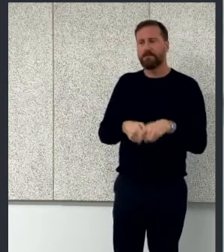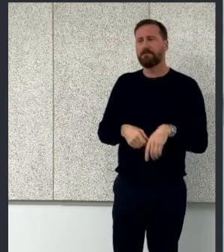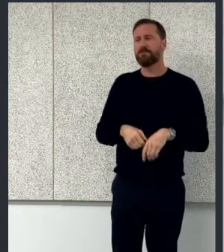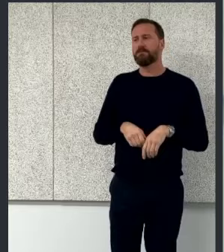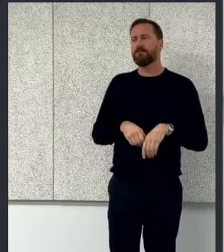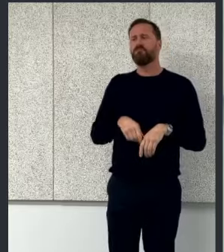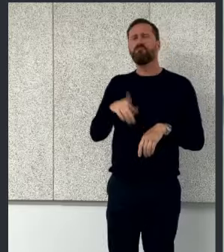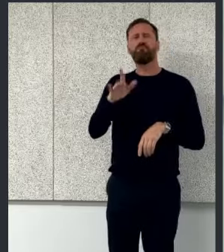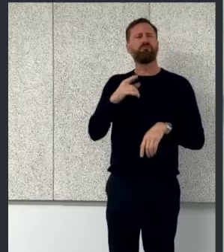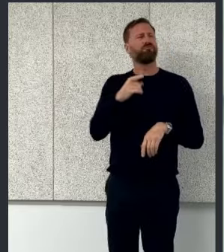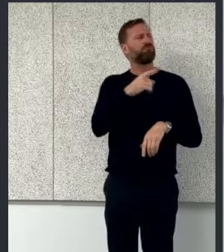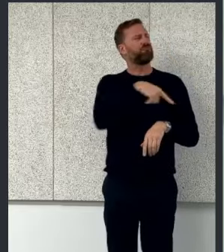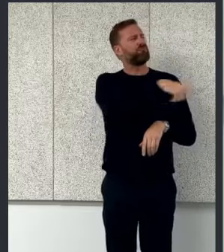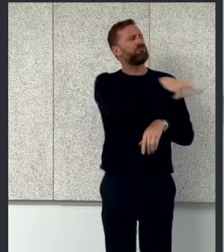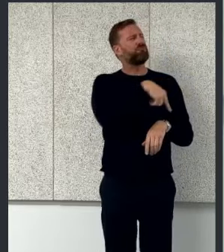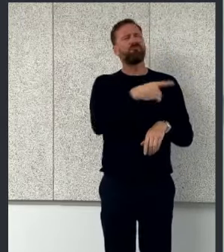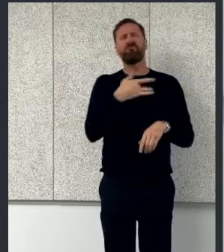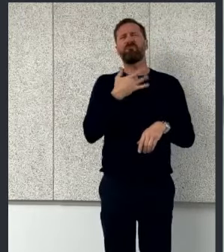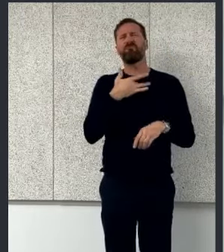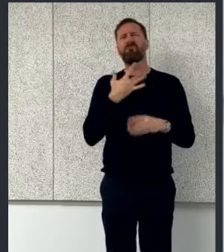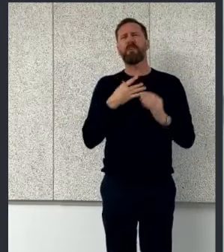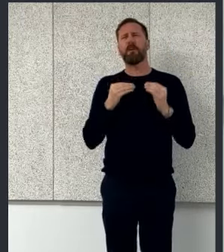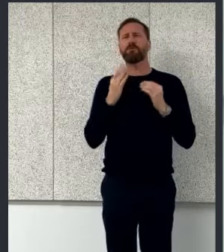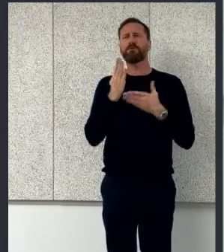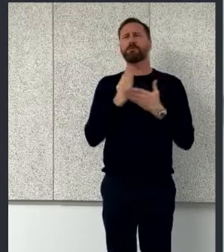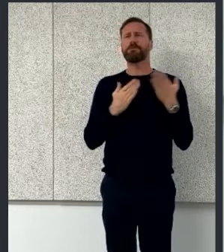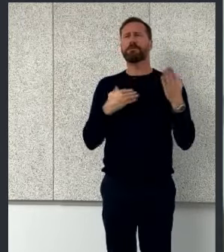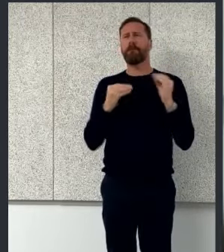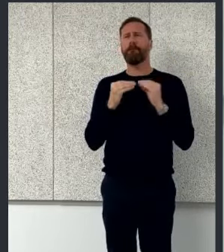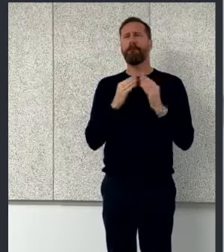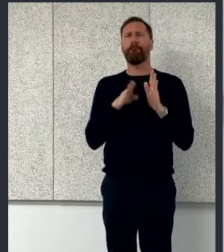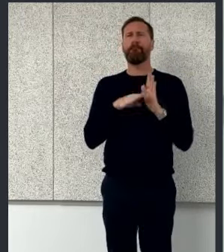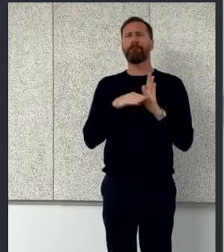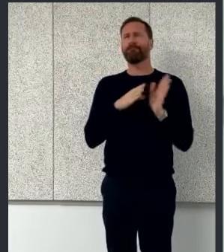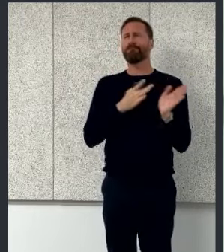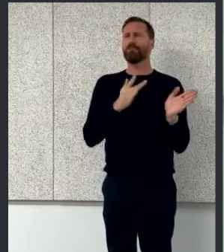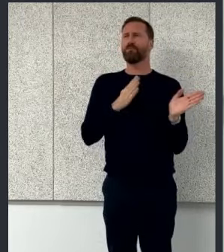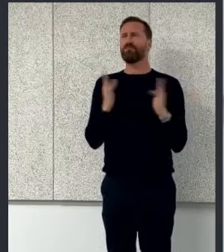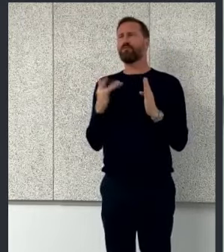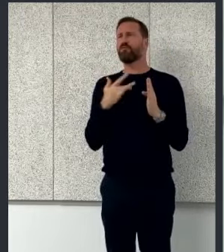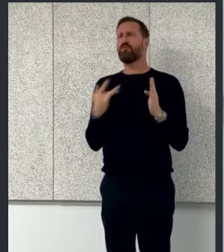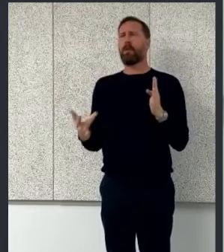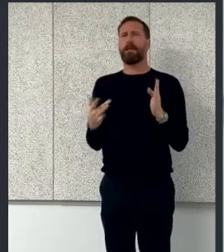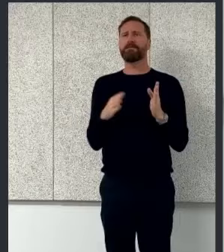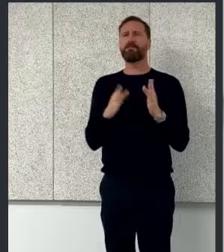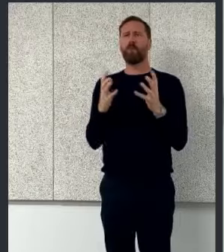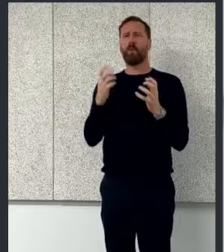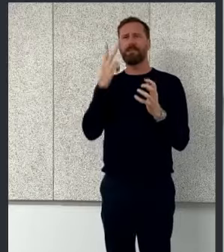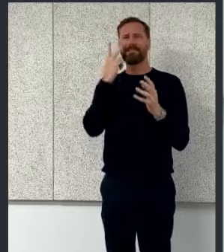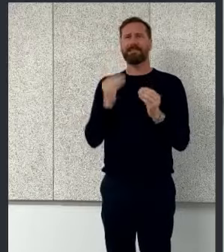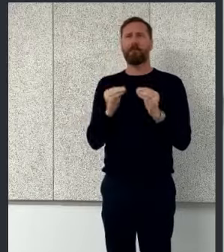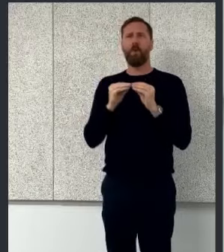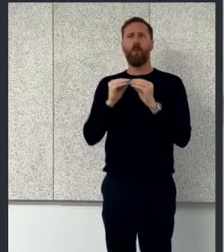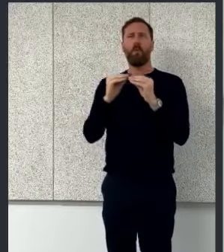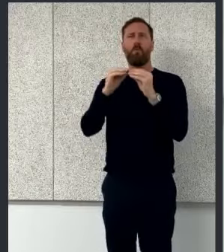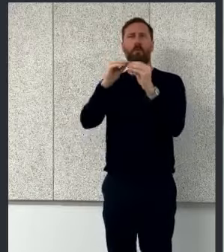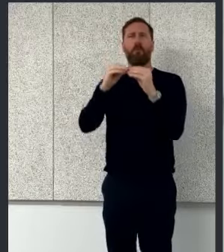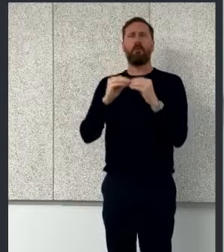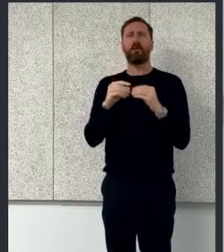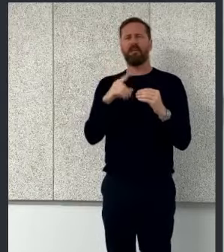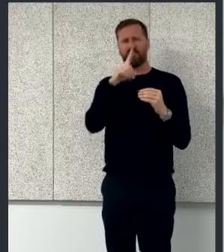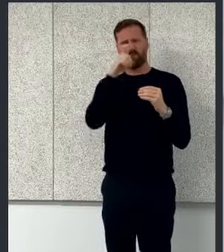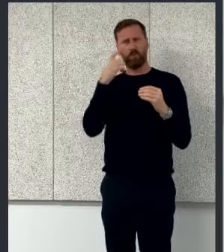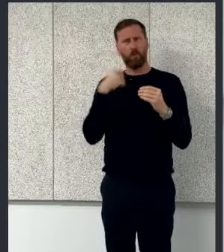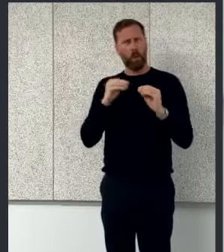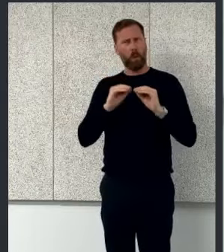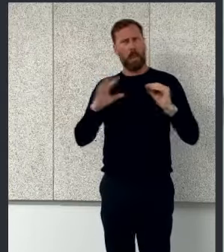certain trends that you want to see more of? You know, obviously, I think, Emily, I think you did a beautiful job sort of articulating, like, how those pieces all fit together,